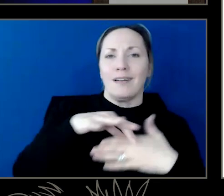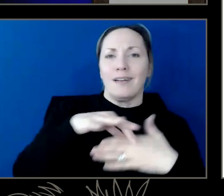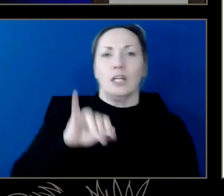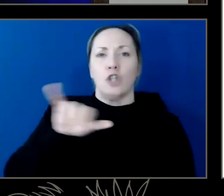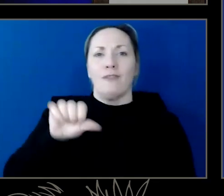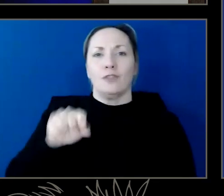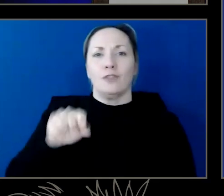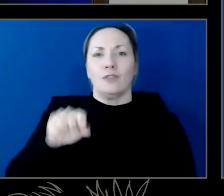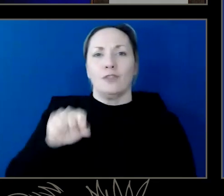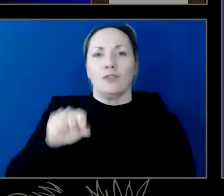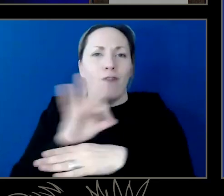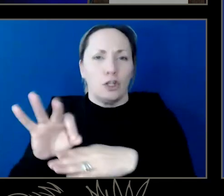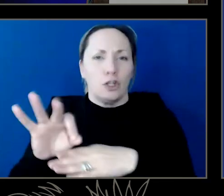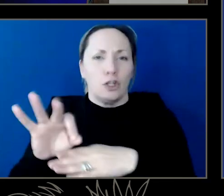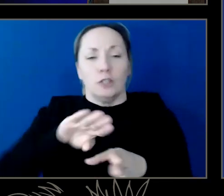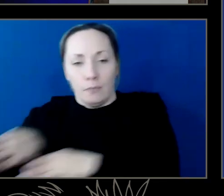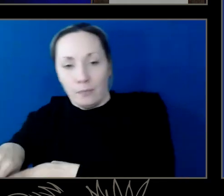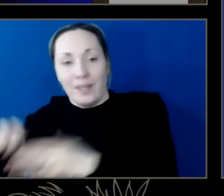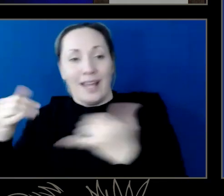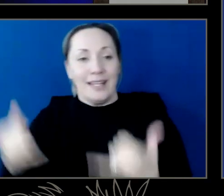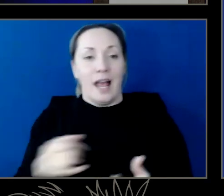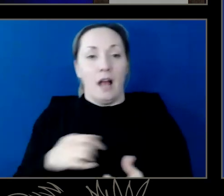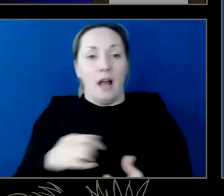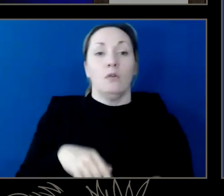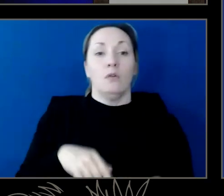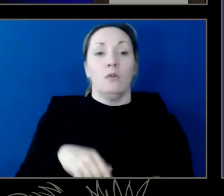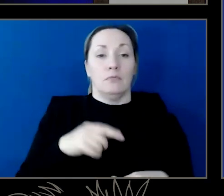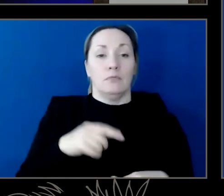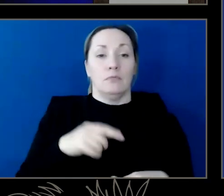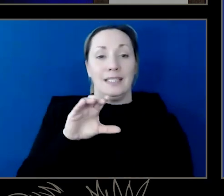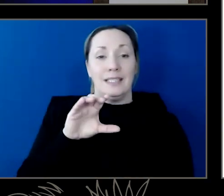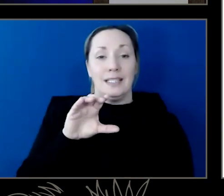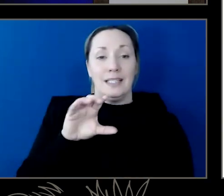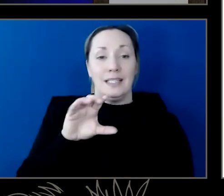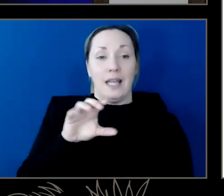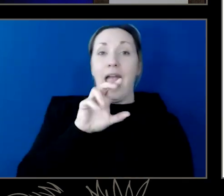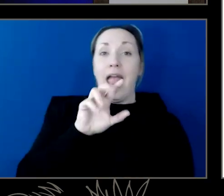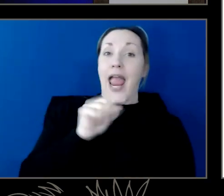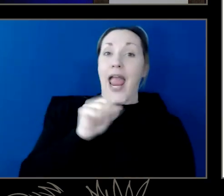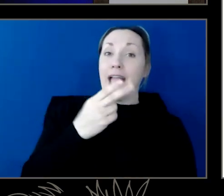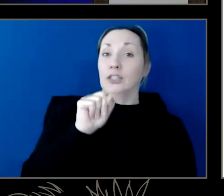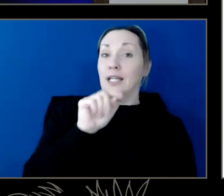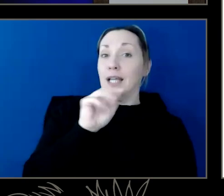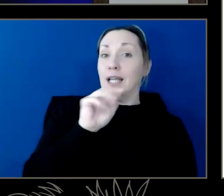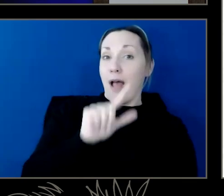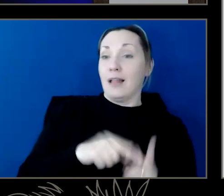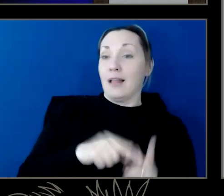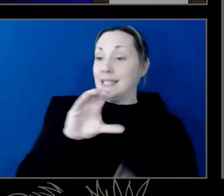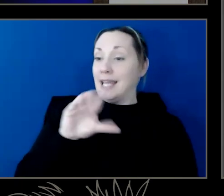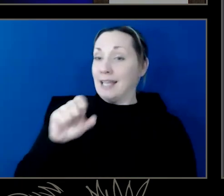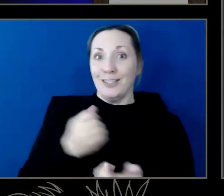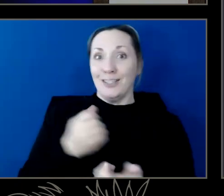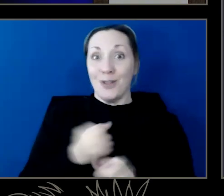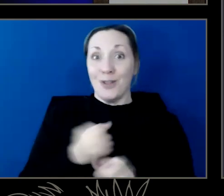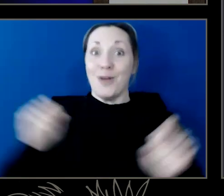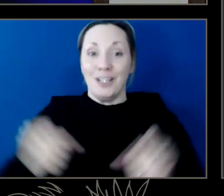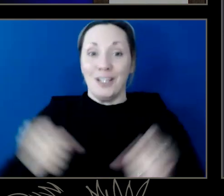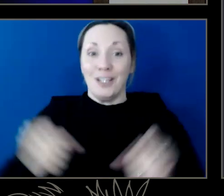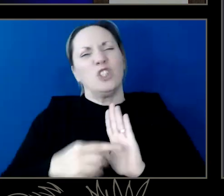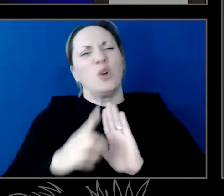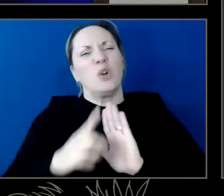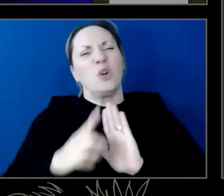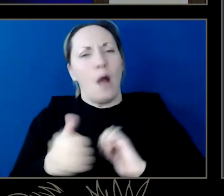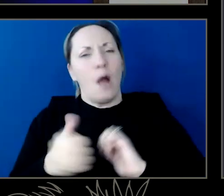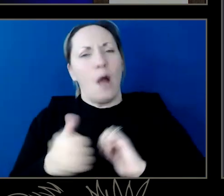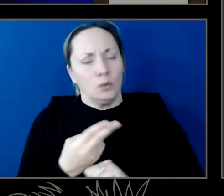So let's get into it. HTML and CSS to the rescue. I'm going to show you some demos and how I'll build them using HTML and